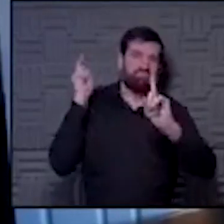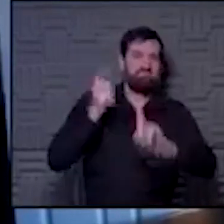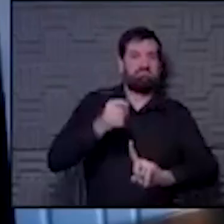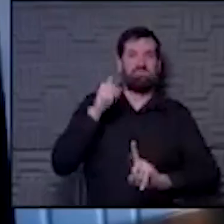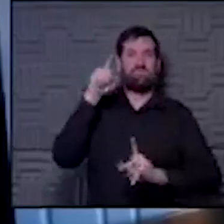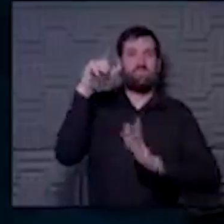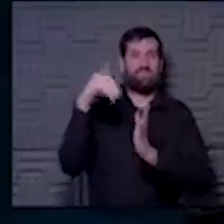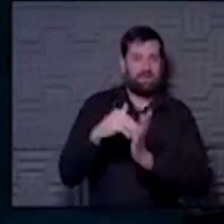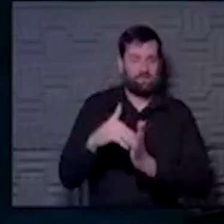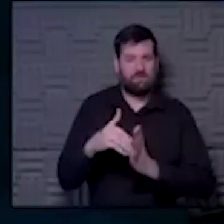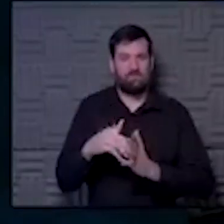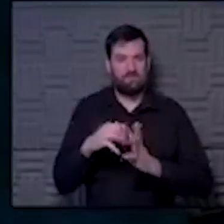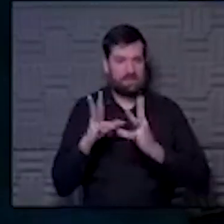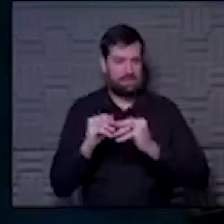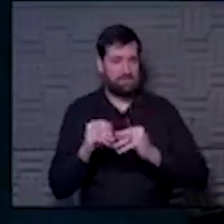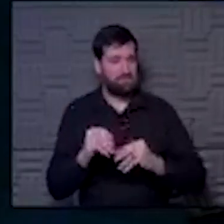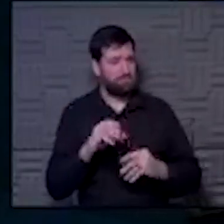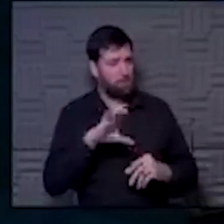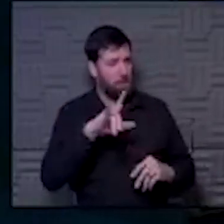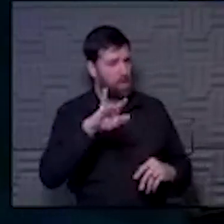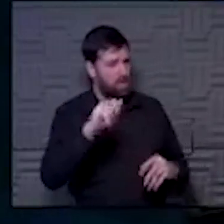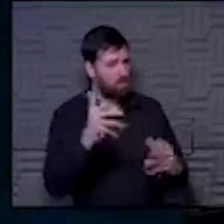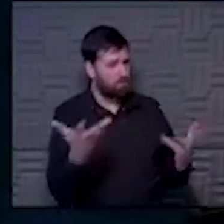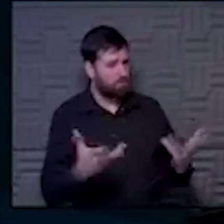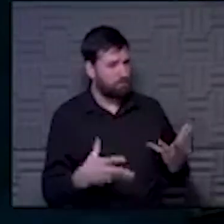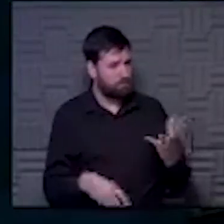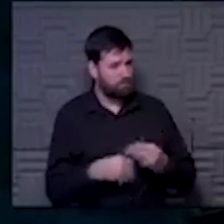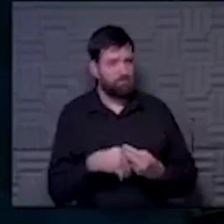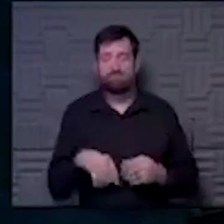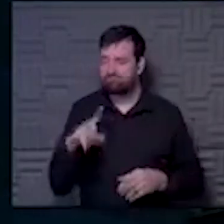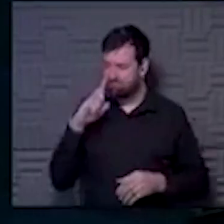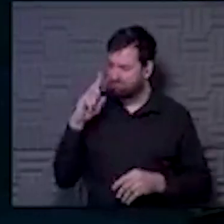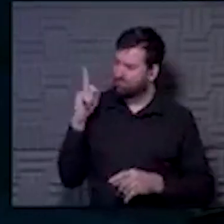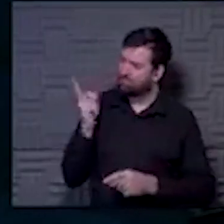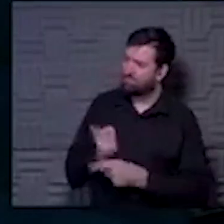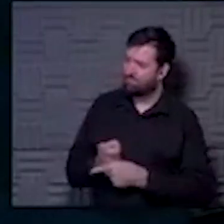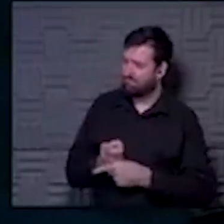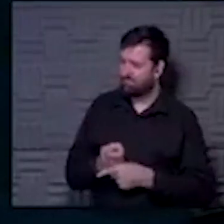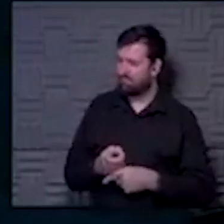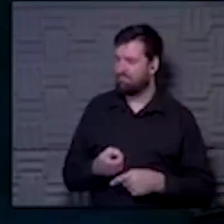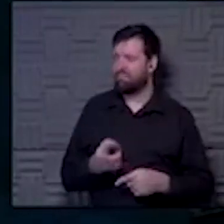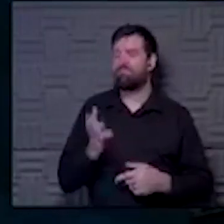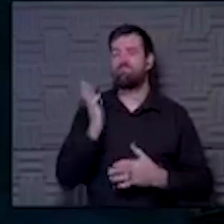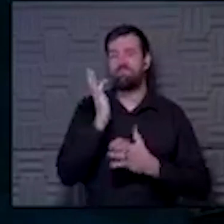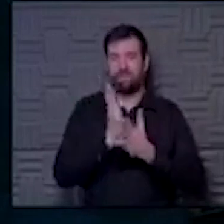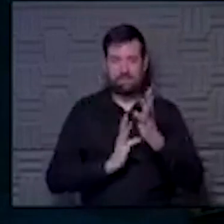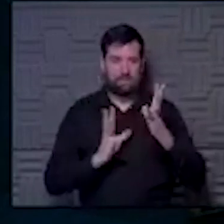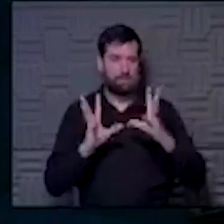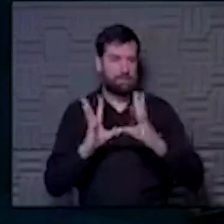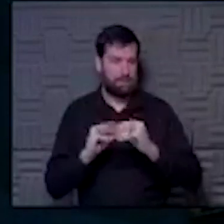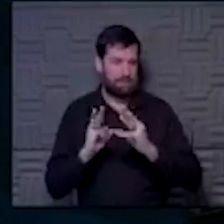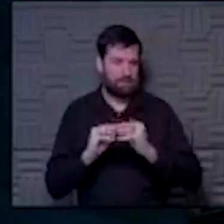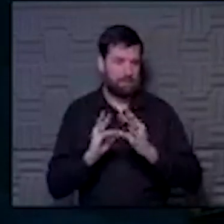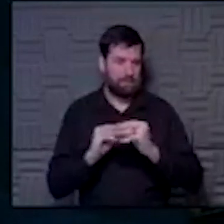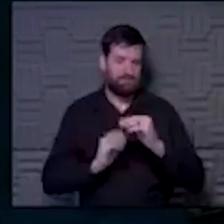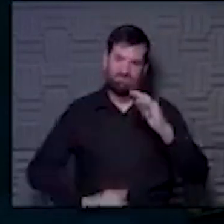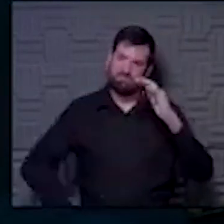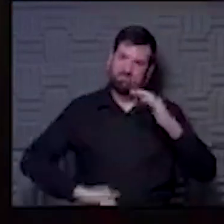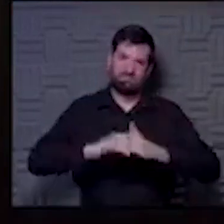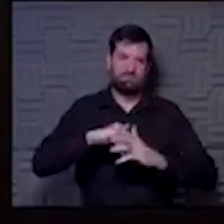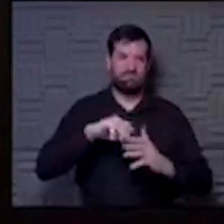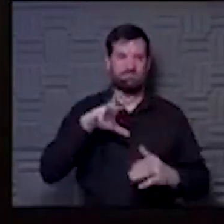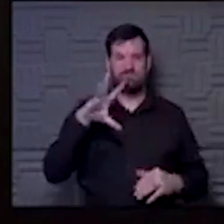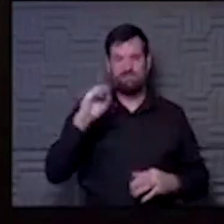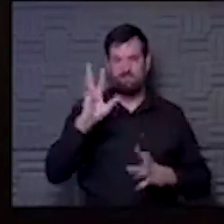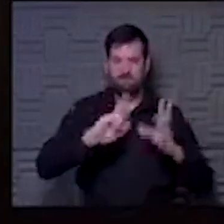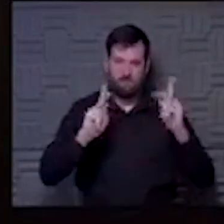Claudia, what would you add? I think you're right. Some meetings we get the maximum 15 people. Some